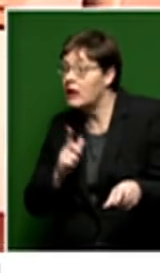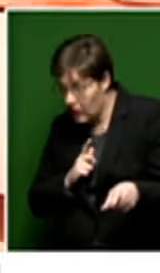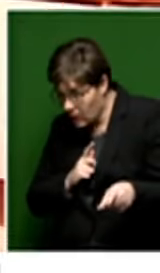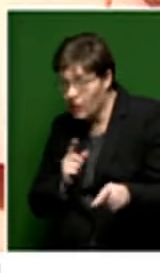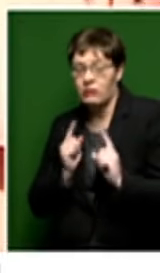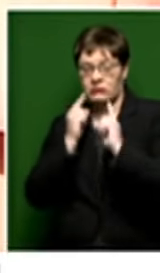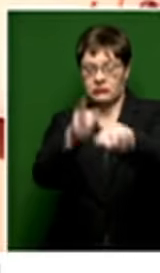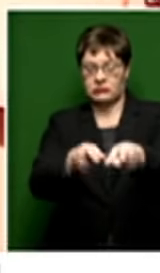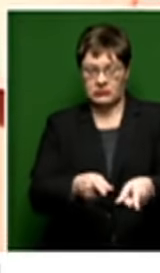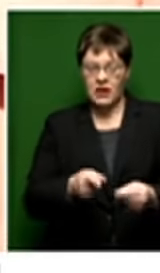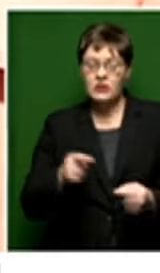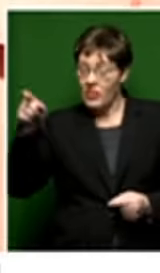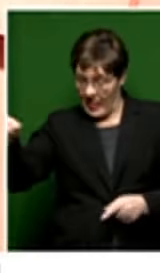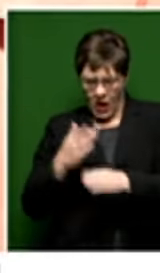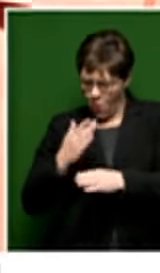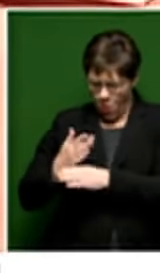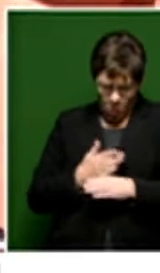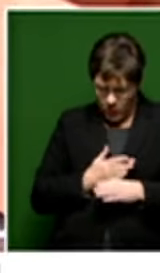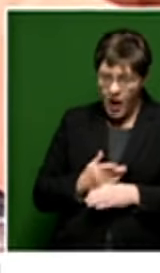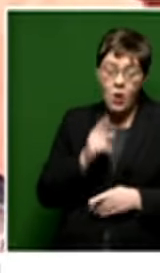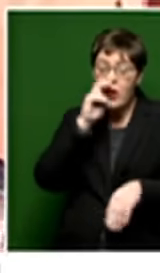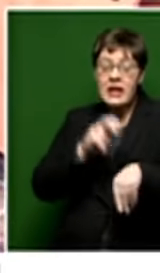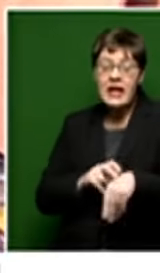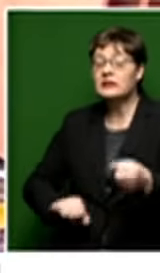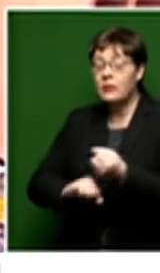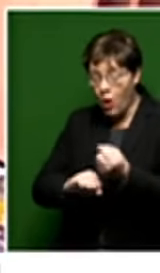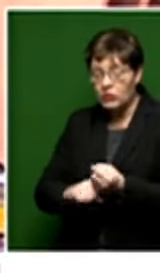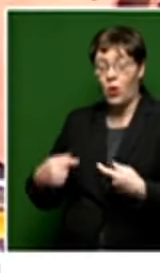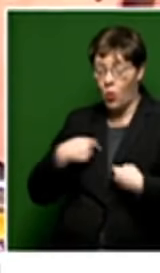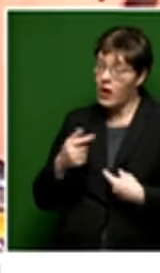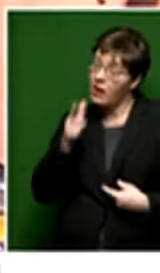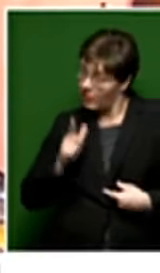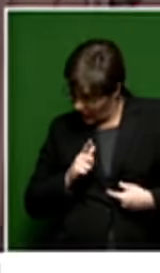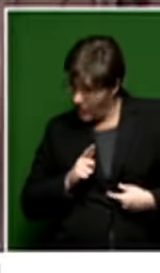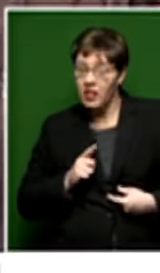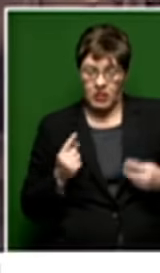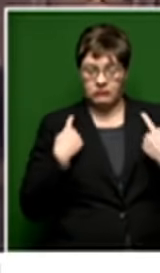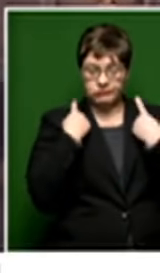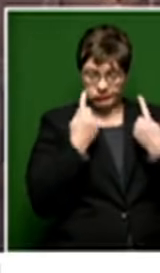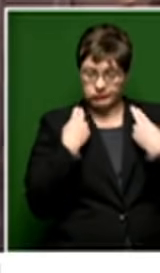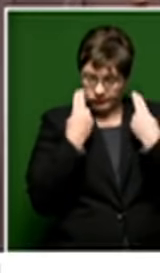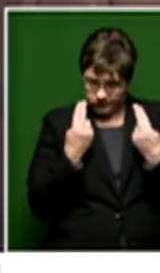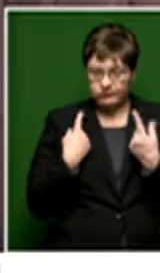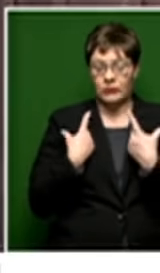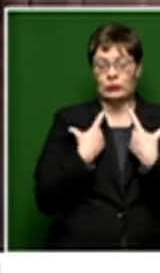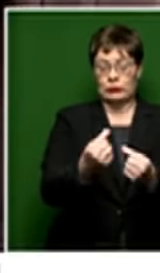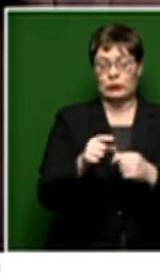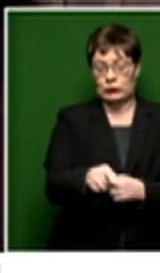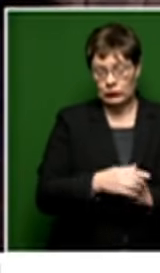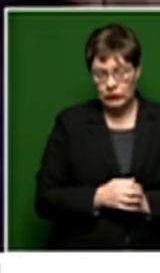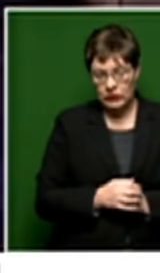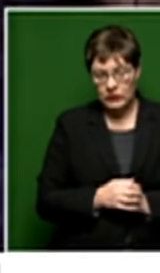as we just supported them. Even in our deployment, is the SAPS who supposed to know